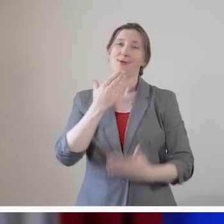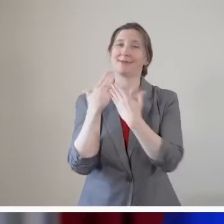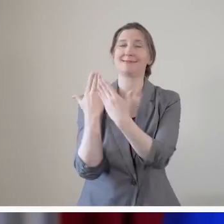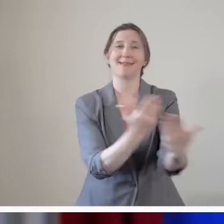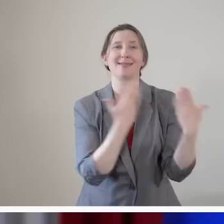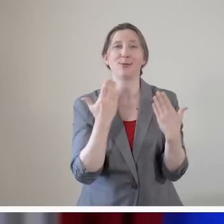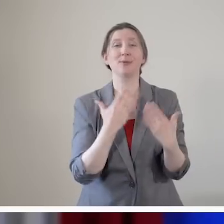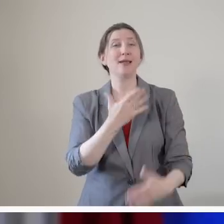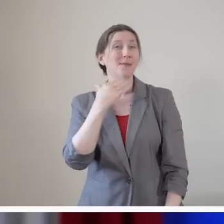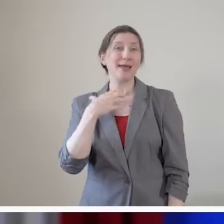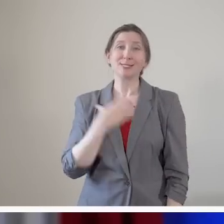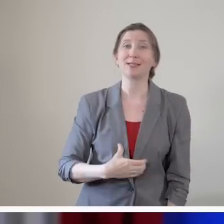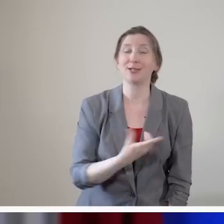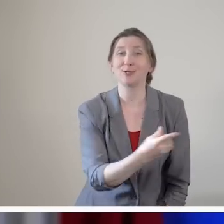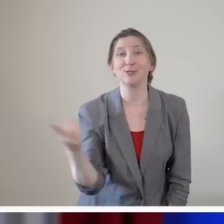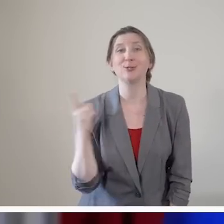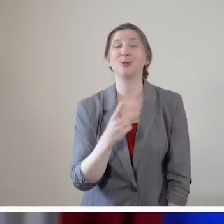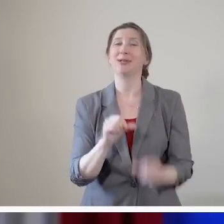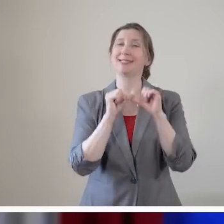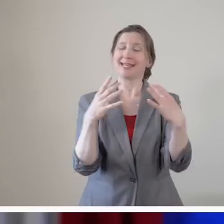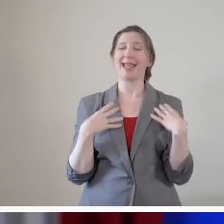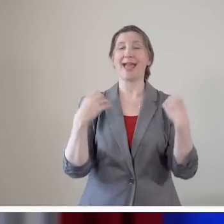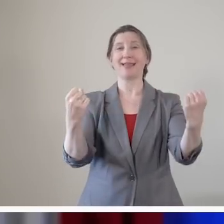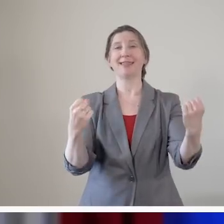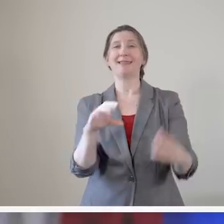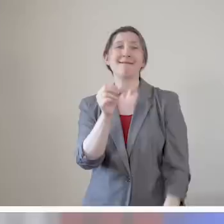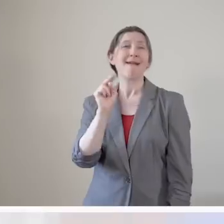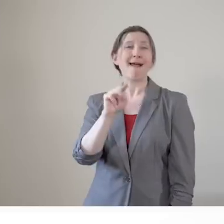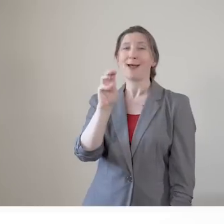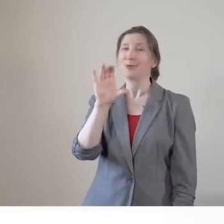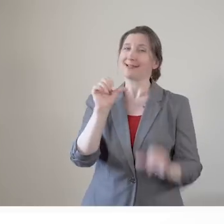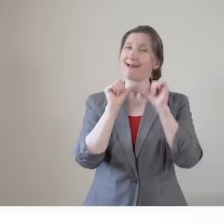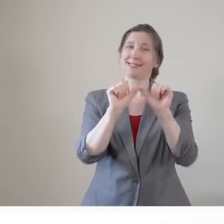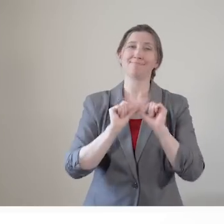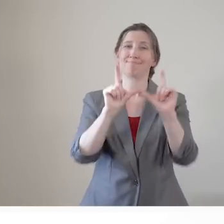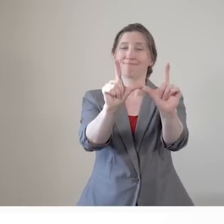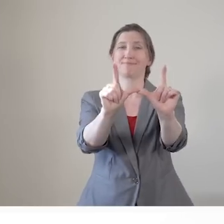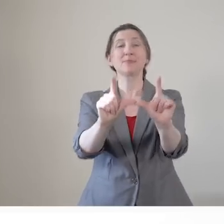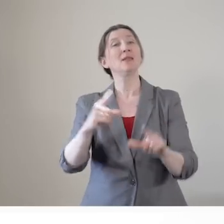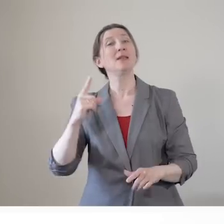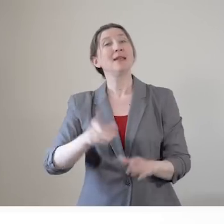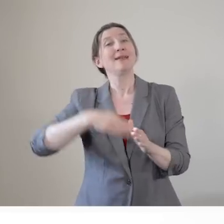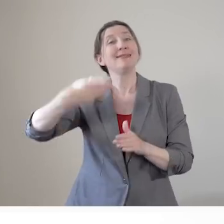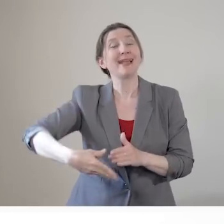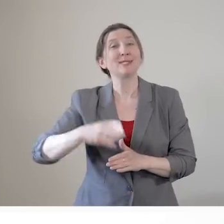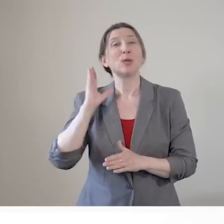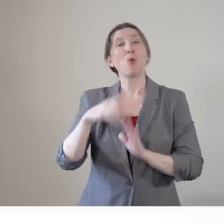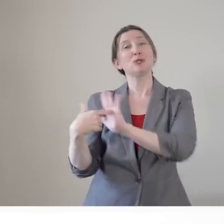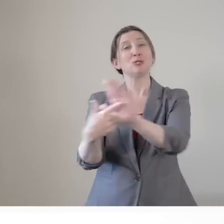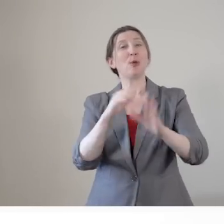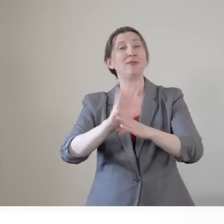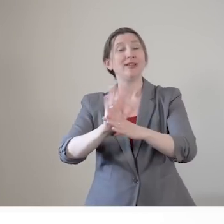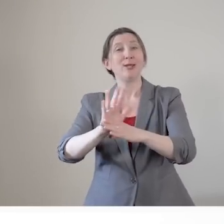wishes to all, stay healthy, and on Wisconsin. To conclude our celebration, please join